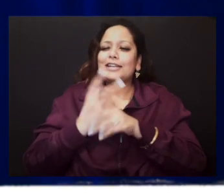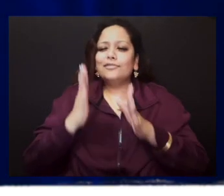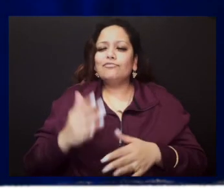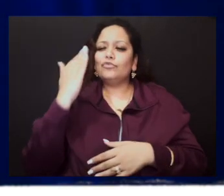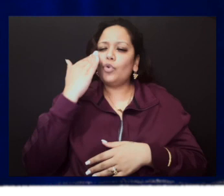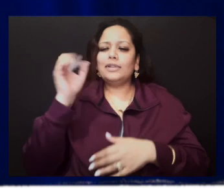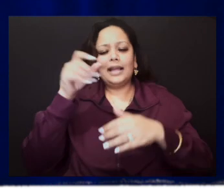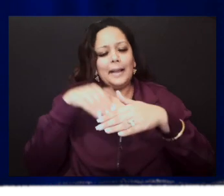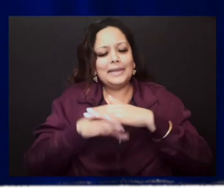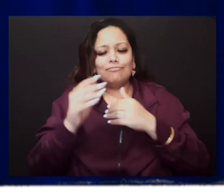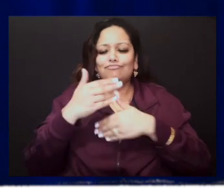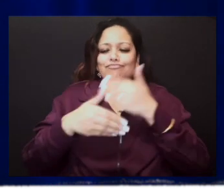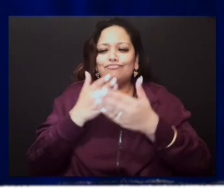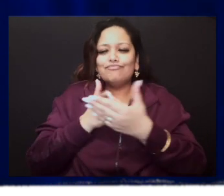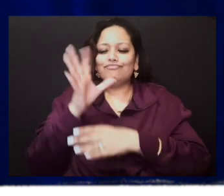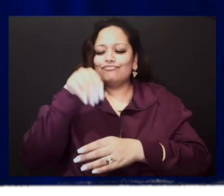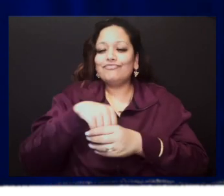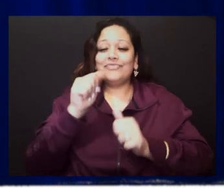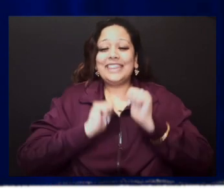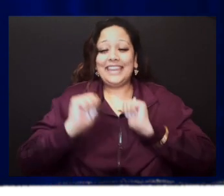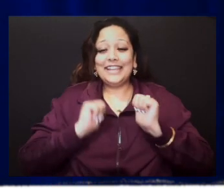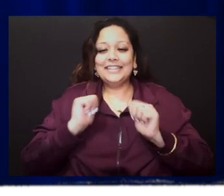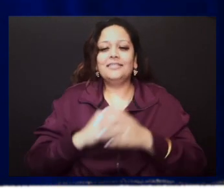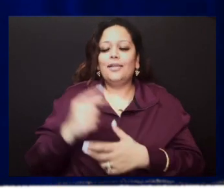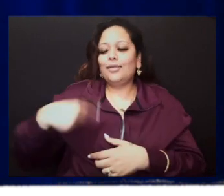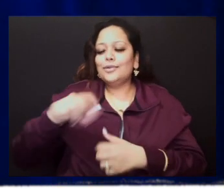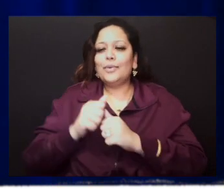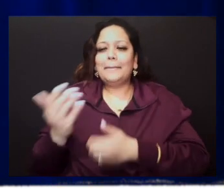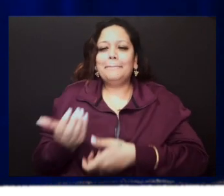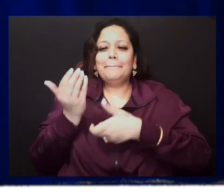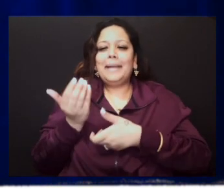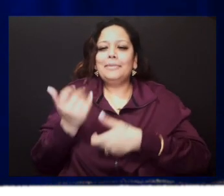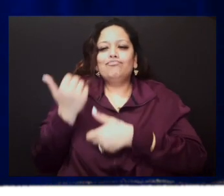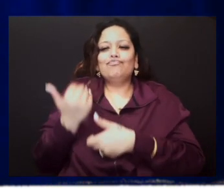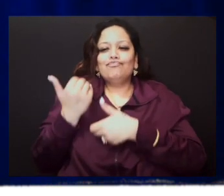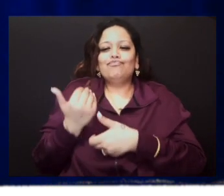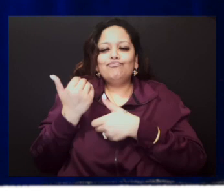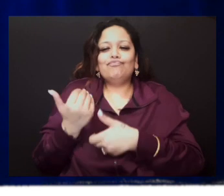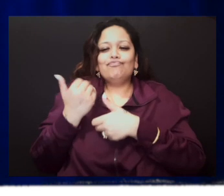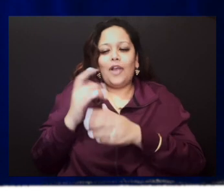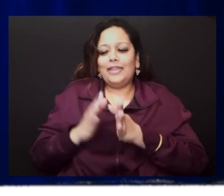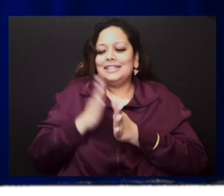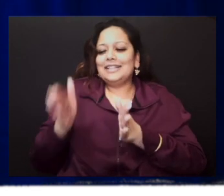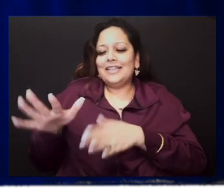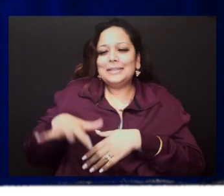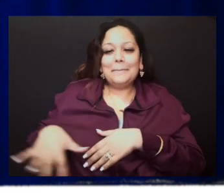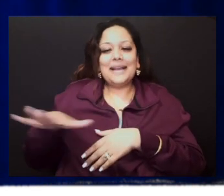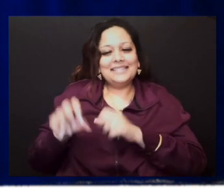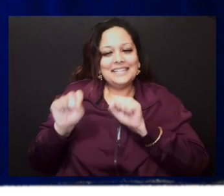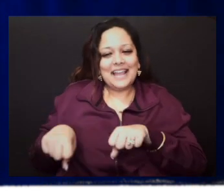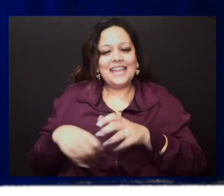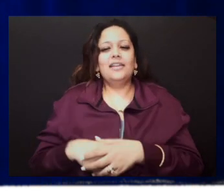can come and go throughout the performance. Those with babes in arms can stand and bounce at the side of the space. Those